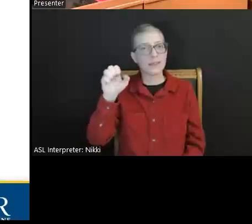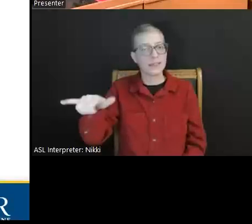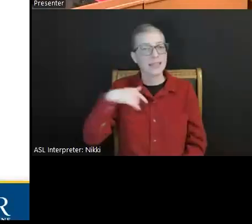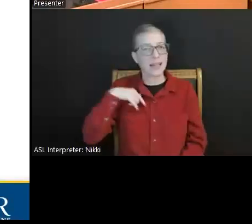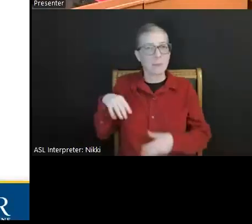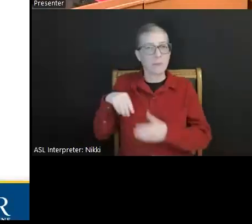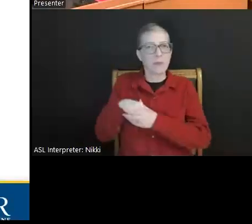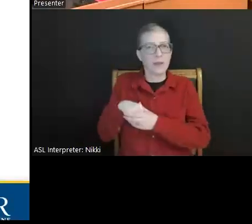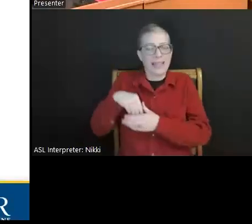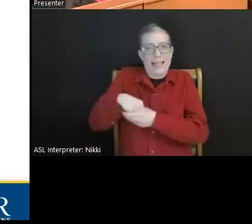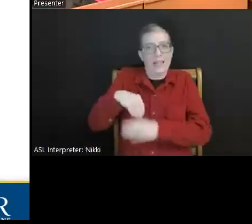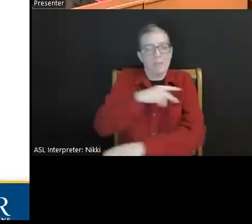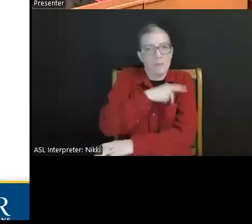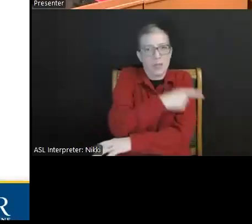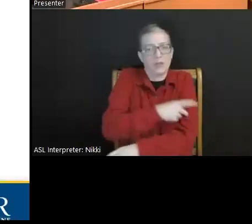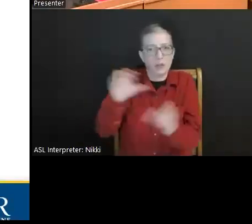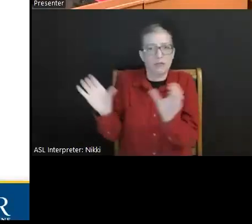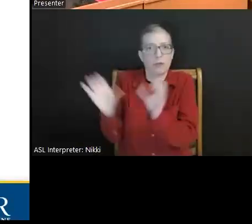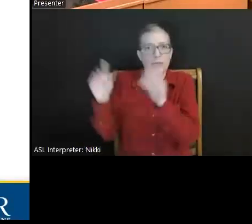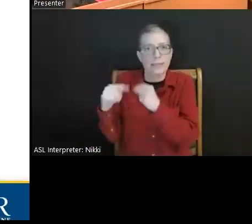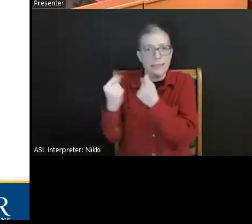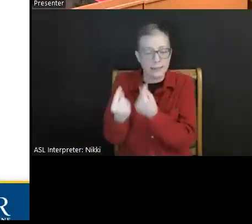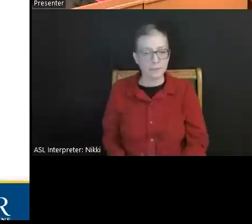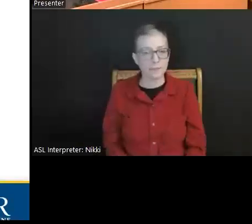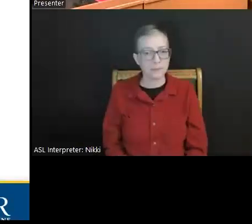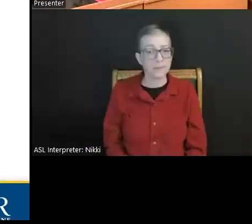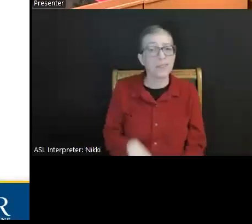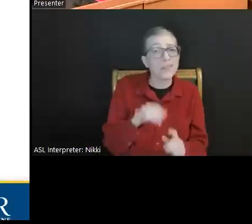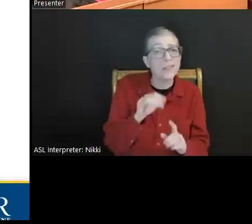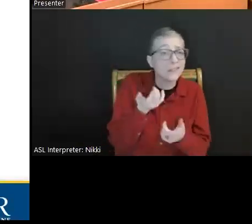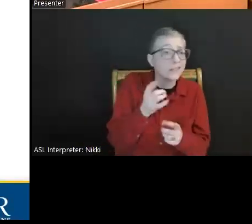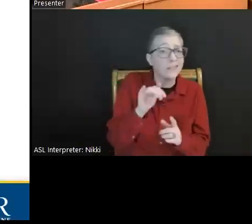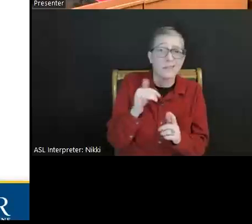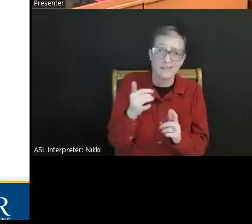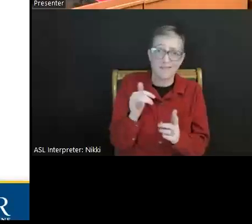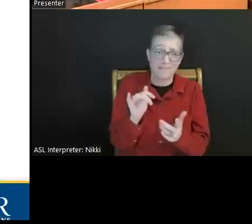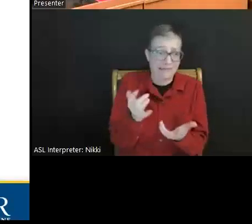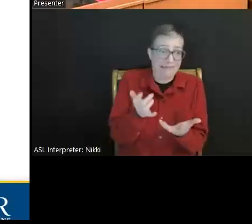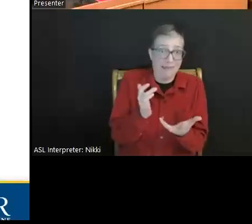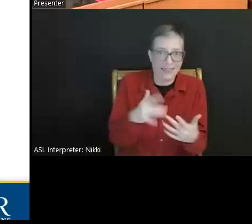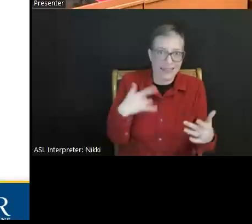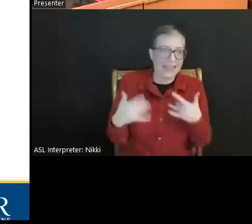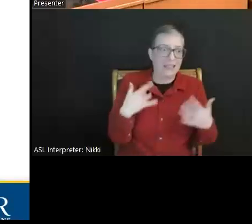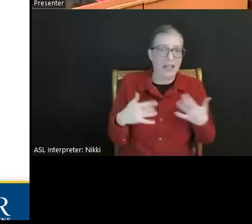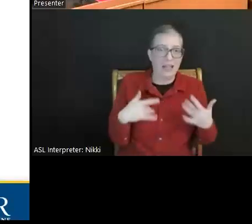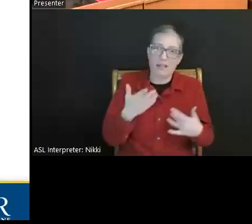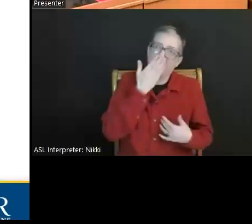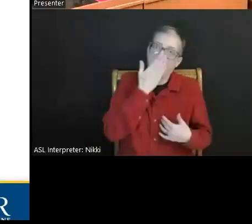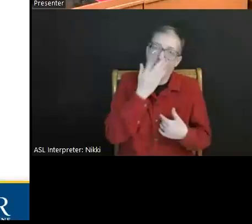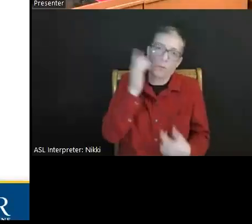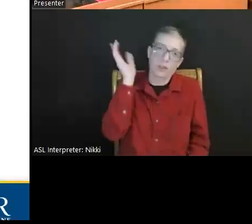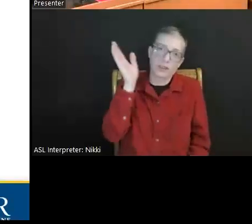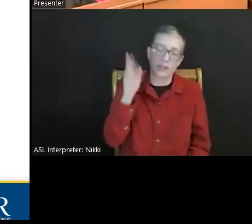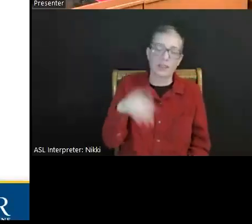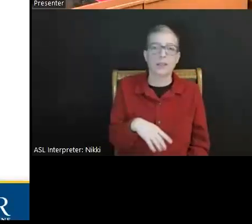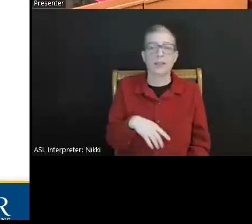inpatient. This was really exciting. Thank you so much for presenting all of this. It's really neat to see the way all the greater